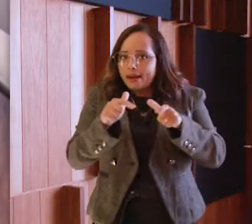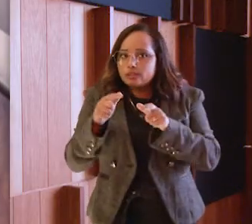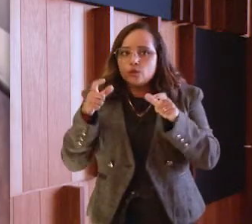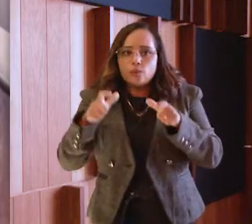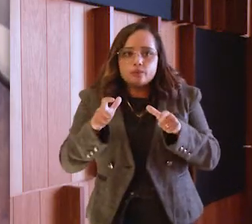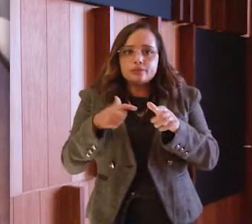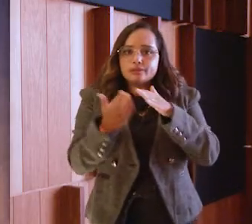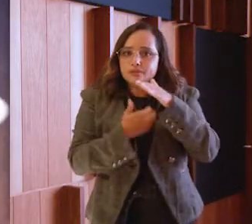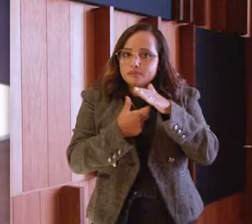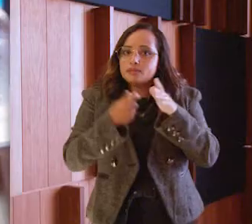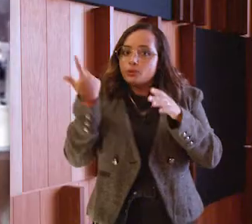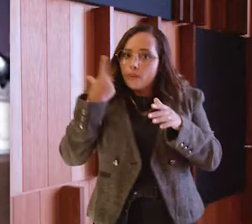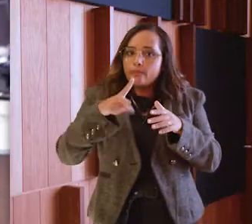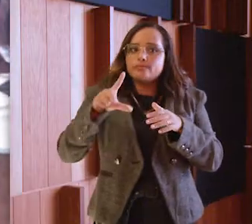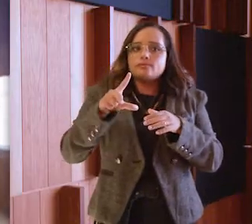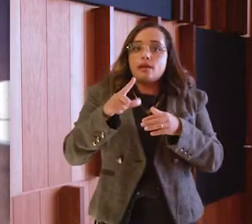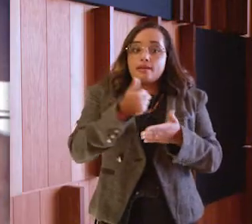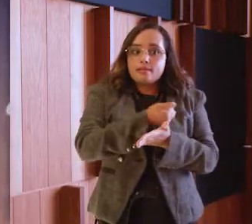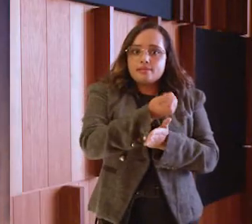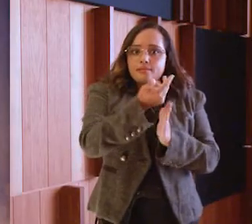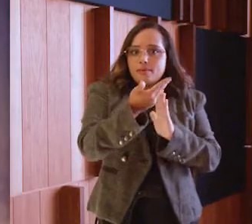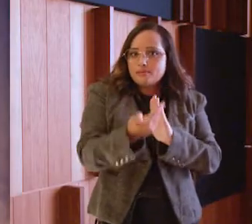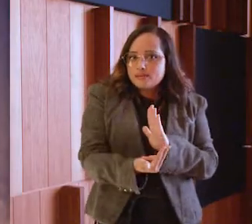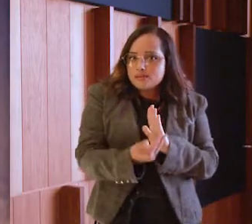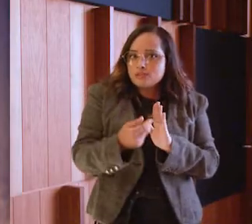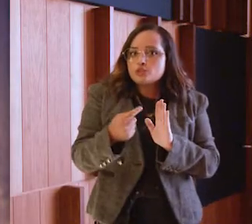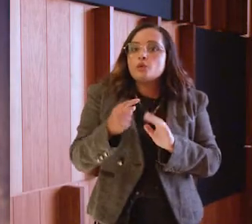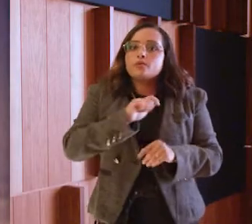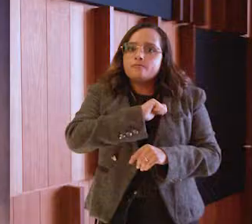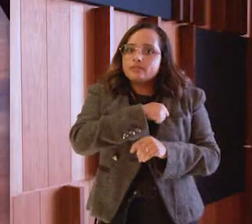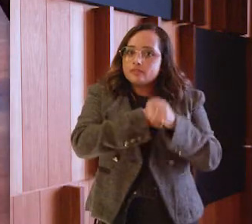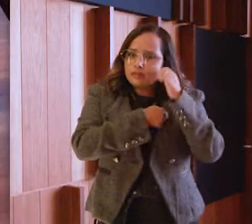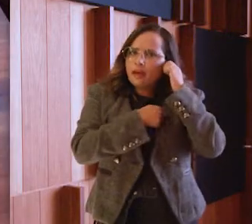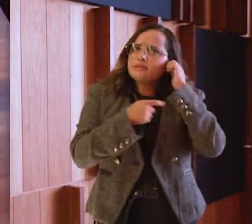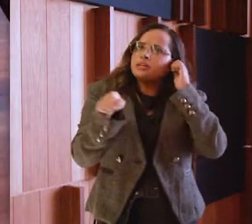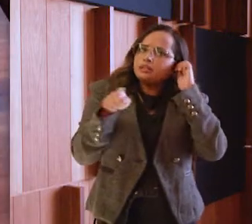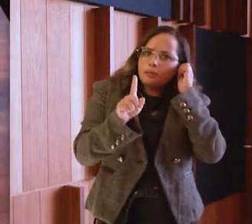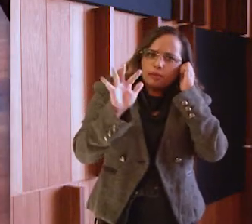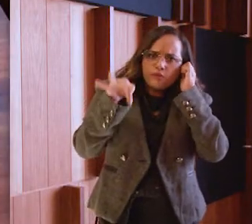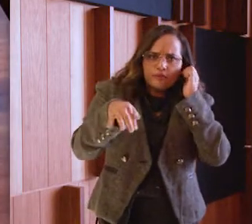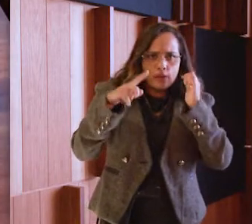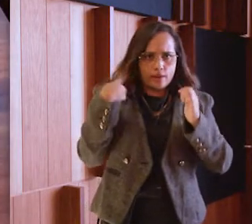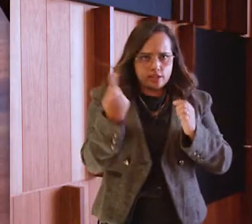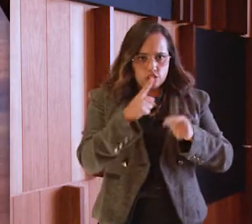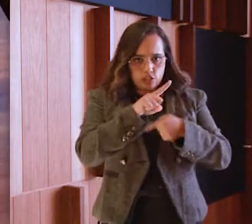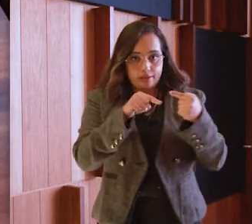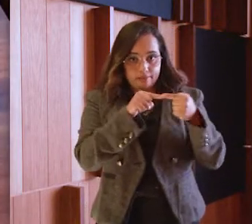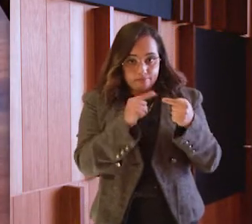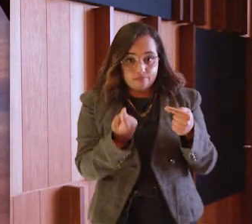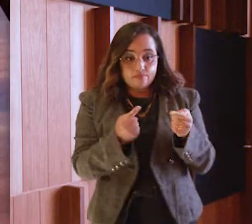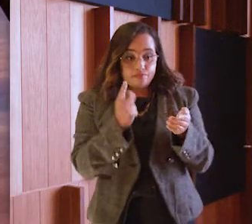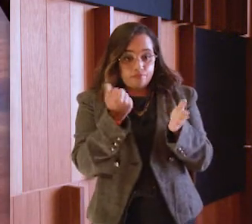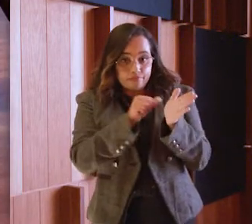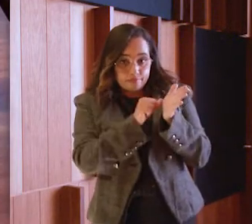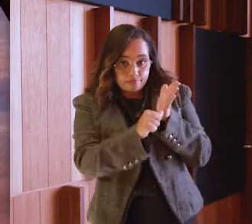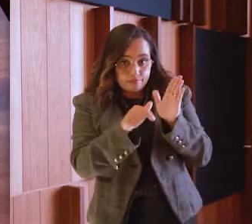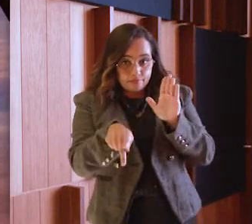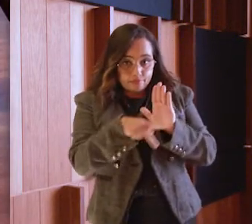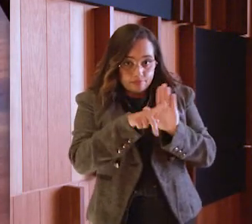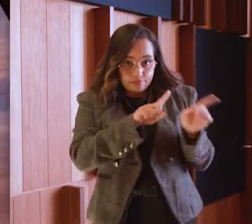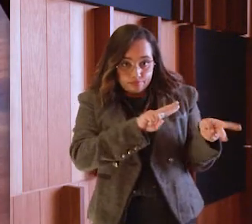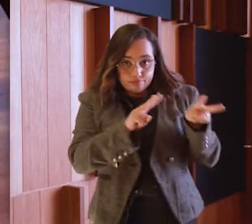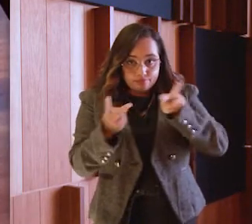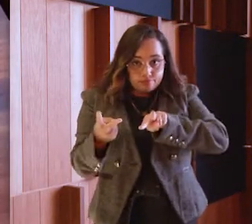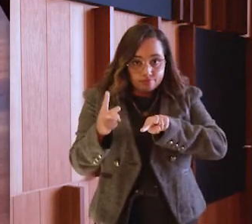the end, that's when we apply the transfer pricing method. First, we need to understand, again, core competencies, the drivers of that competencies, the